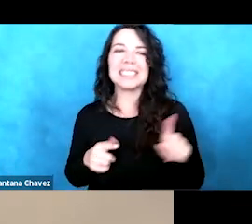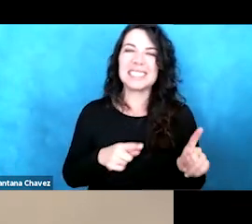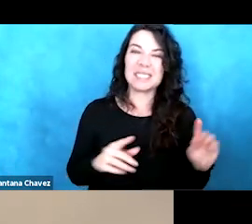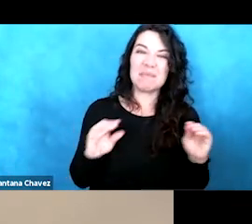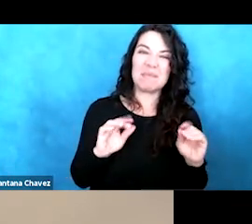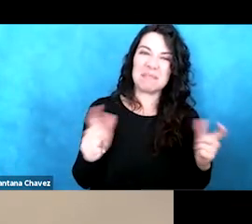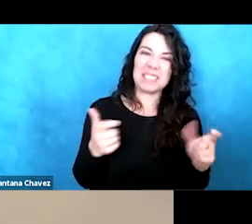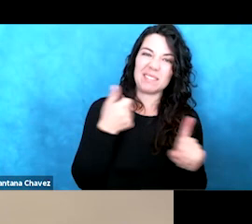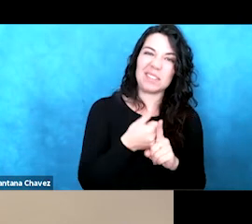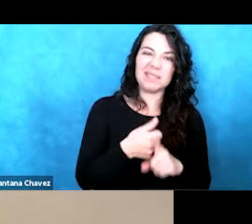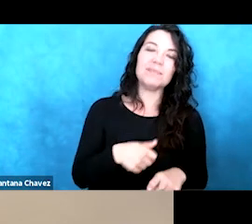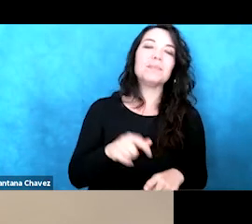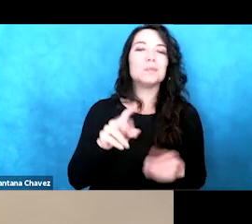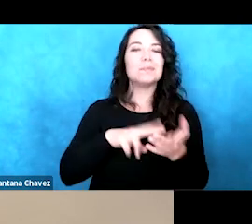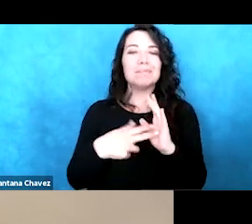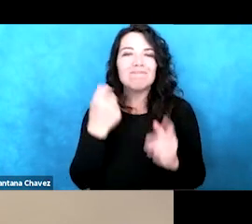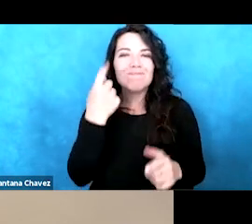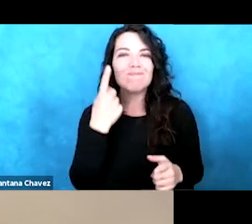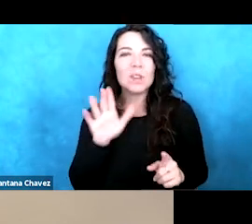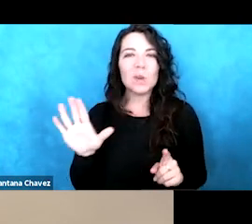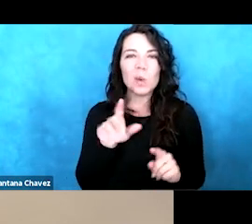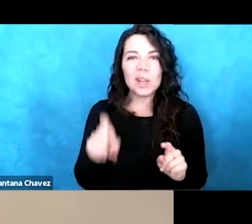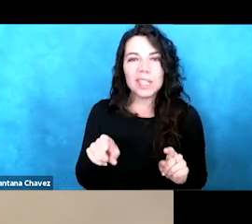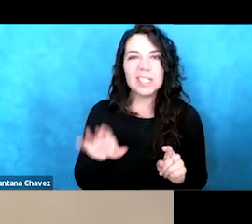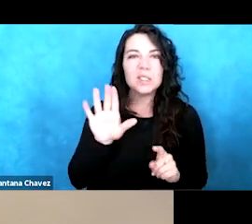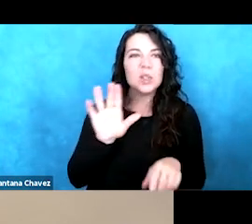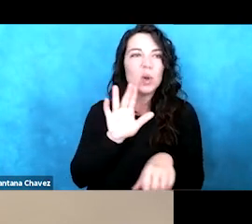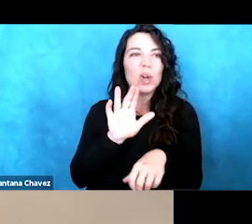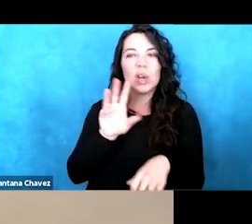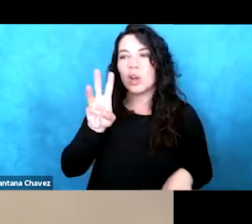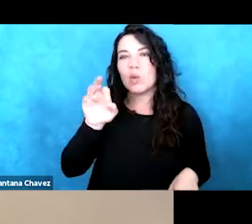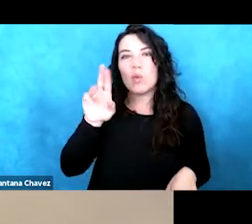really get to understand the needs and the capacity of your local workforce and make sure they're supported first.